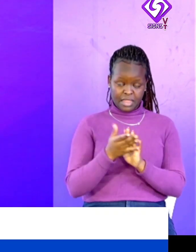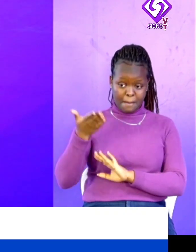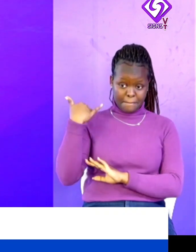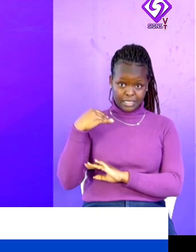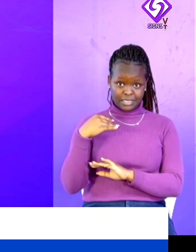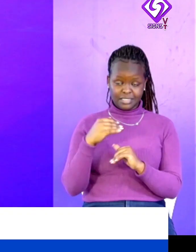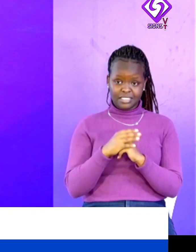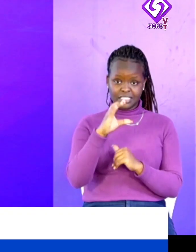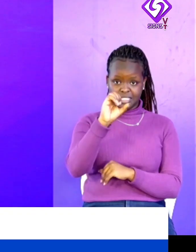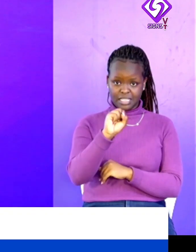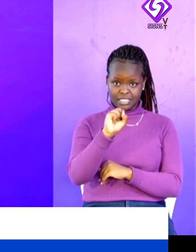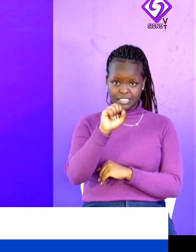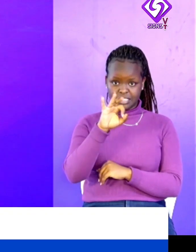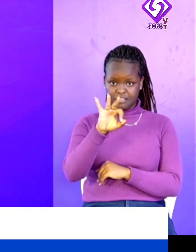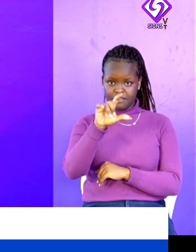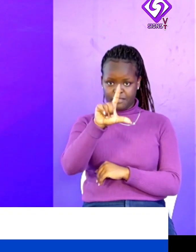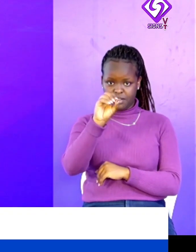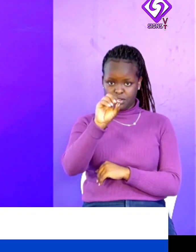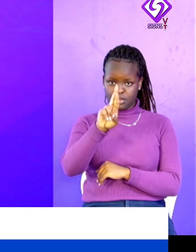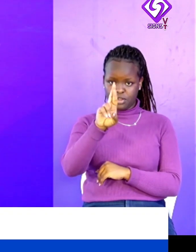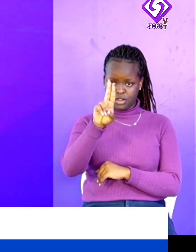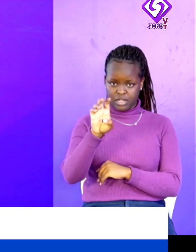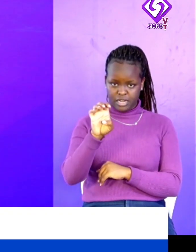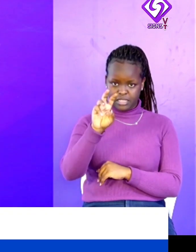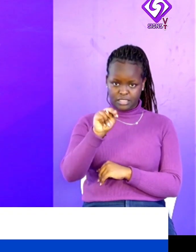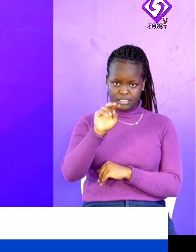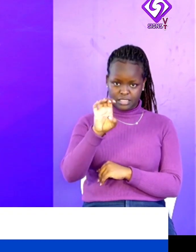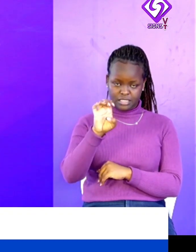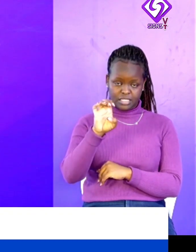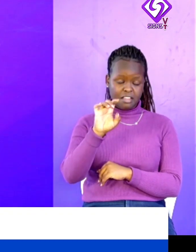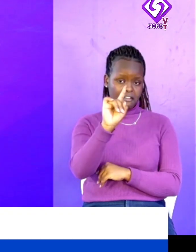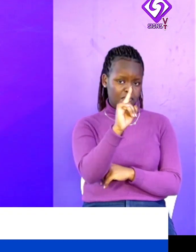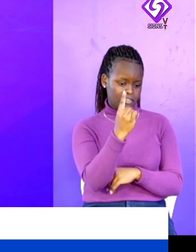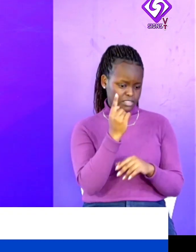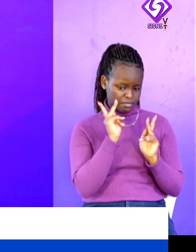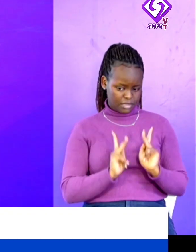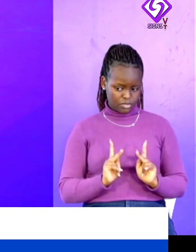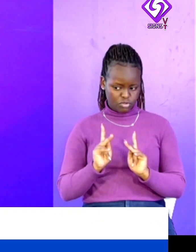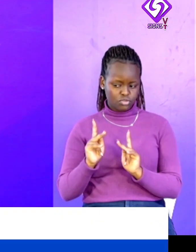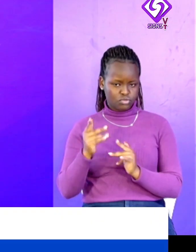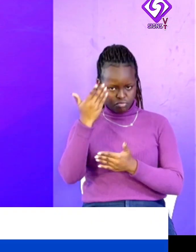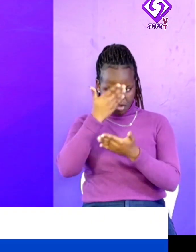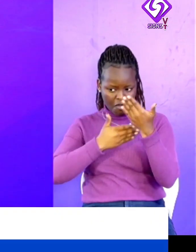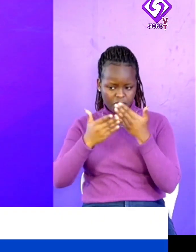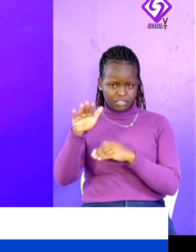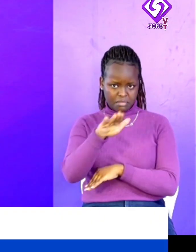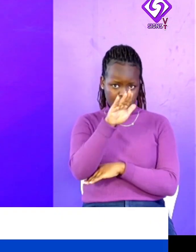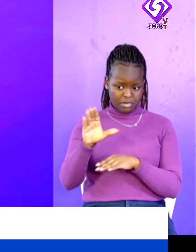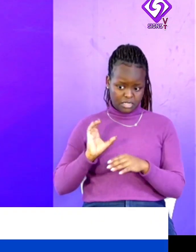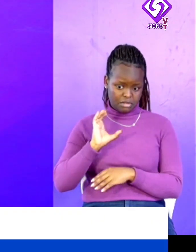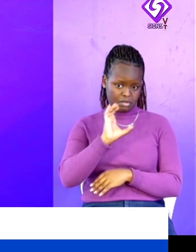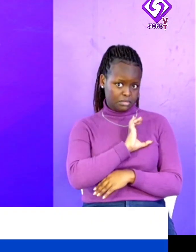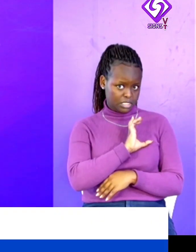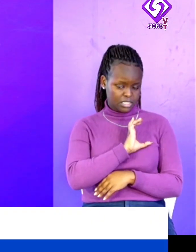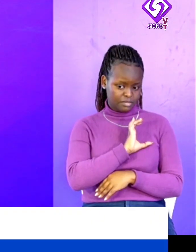Secretary Florence Bore was among the first to face the parliamentary committee. She was pressed on her